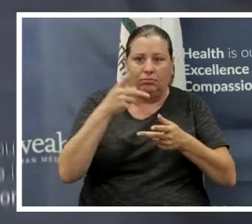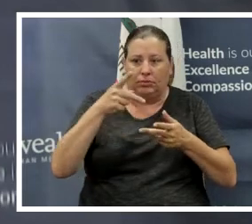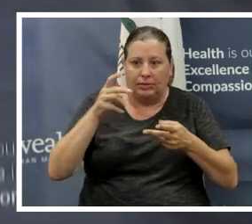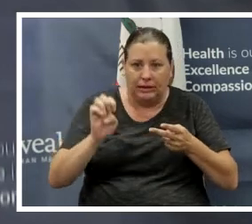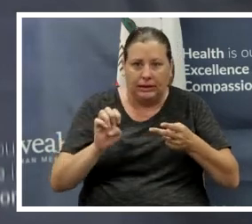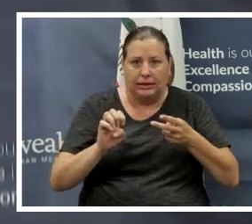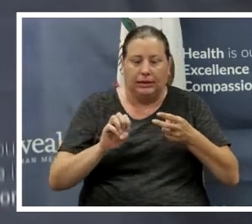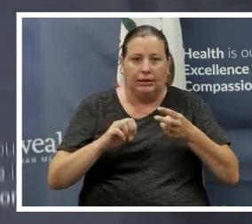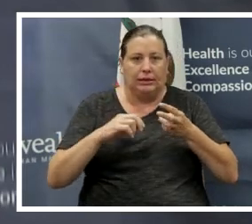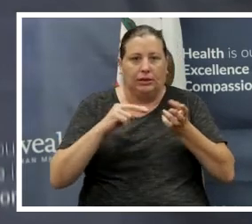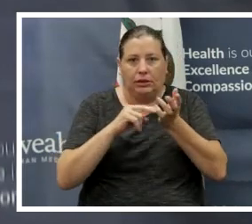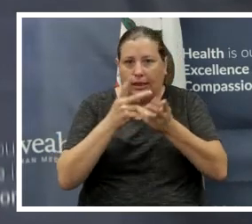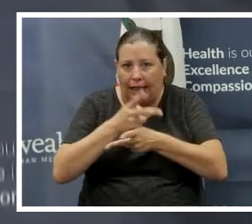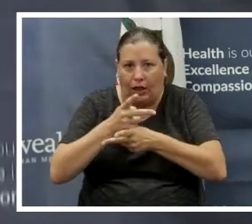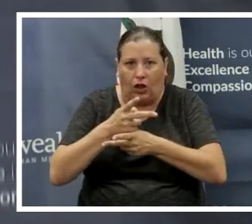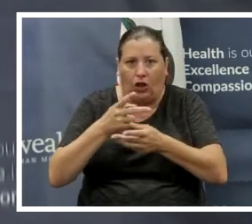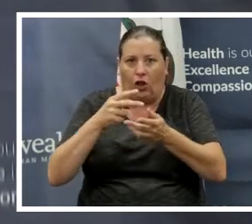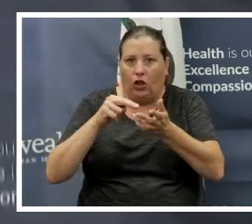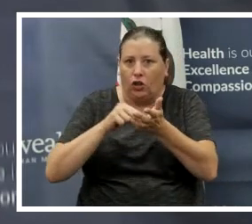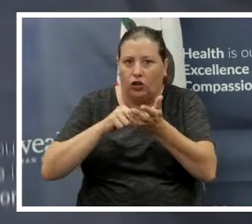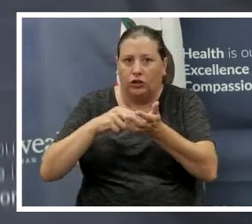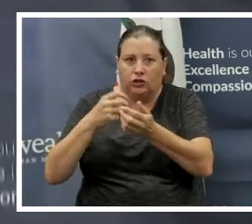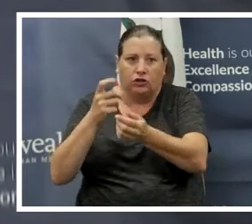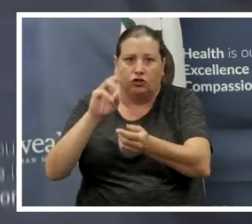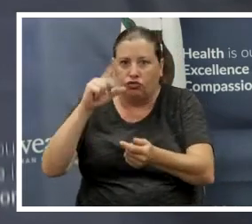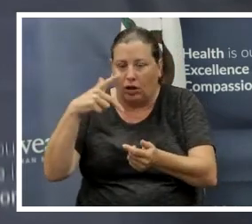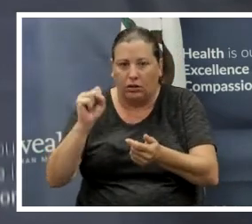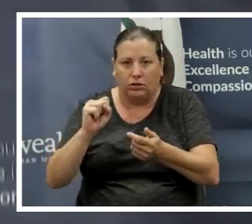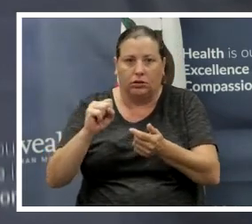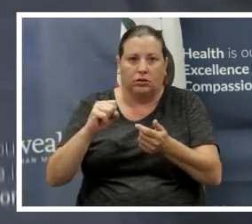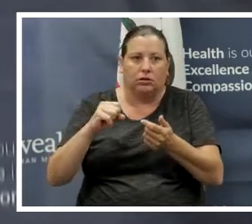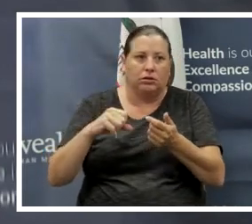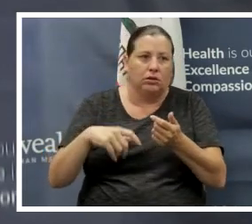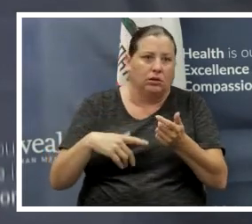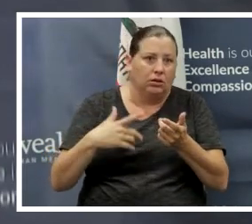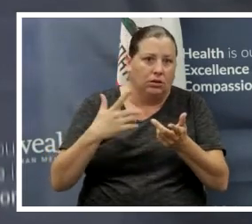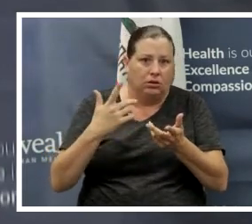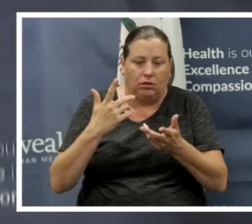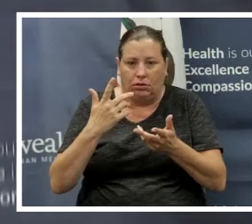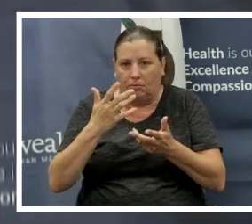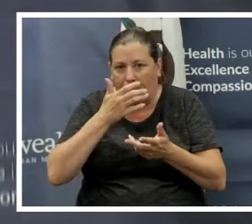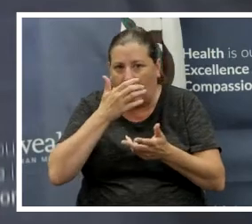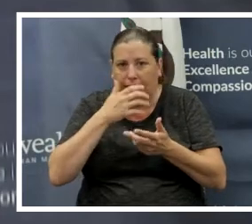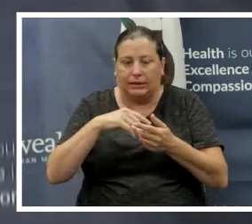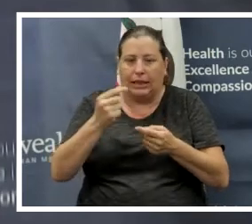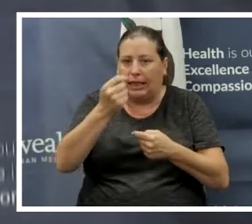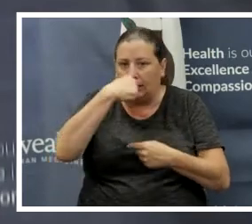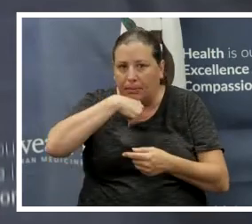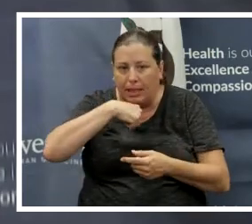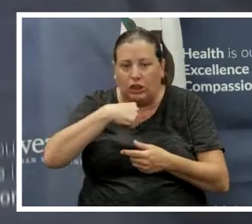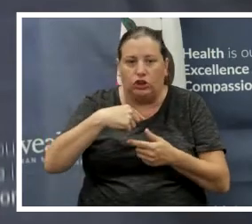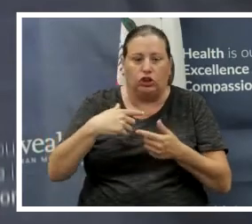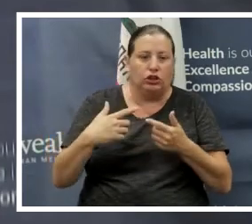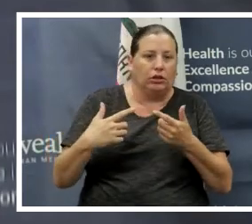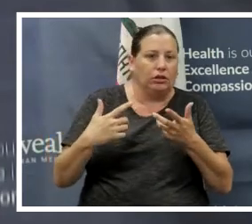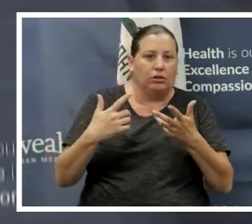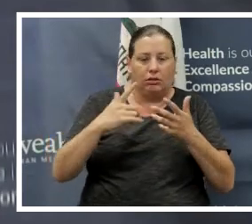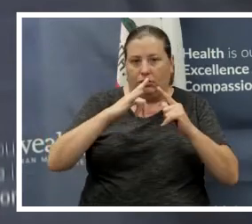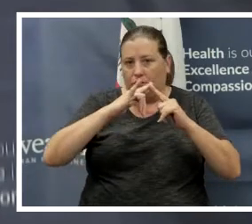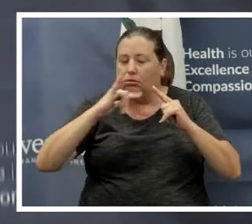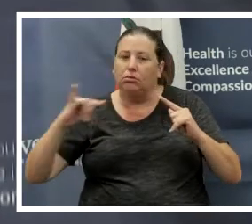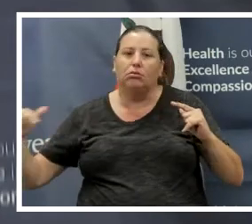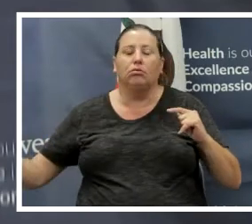the supplies, the drugs, the remdesivir, the dexamethasone, the intubation, and all of